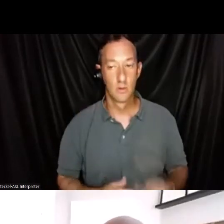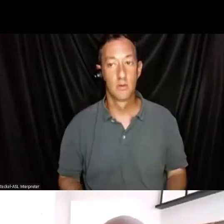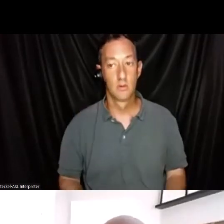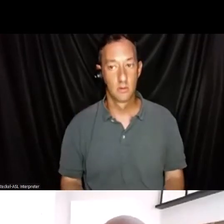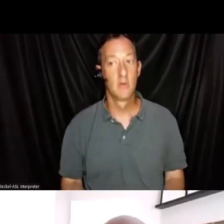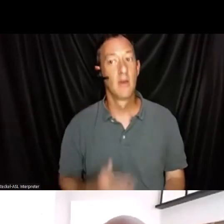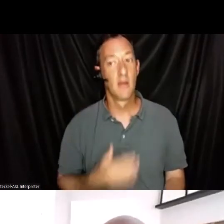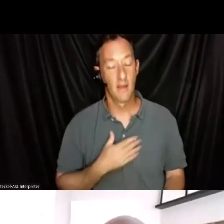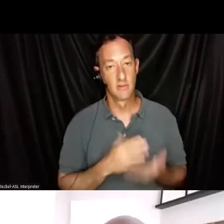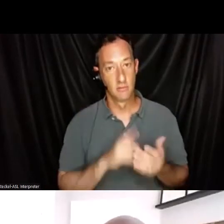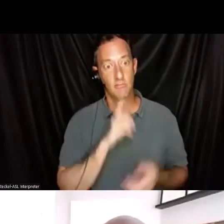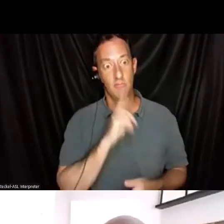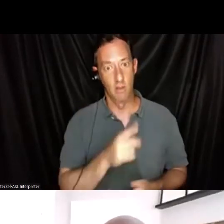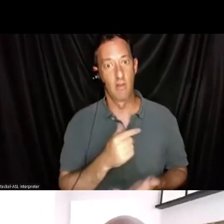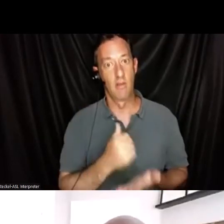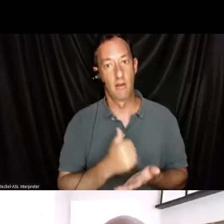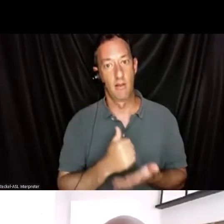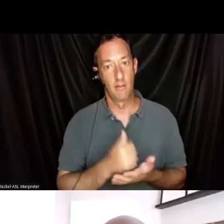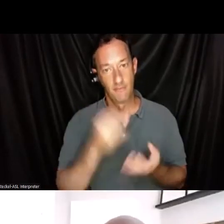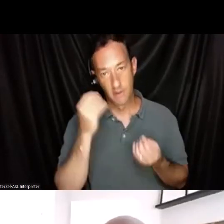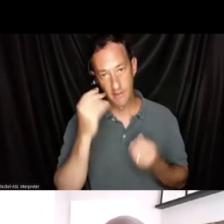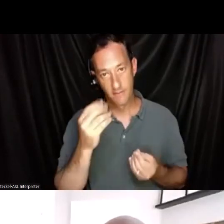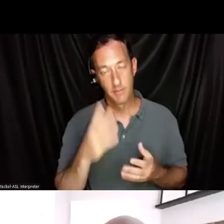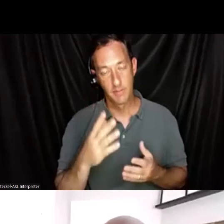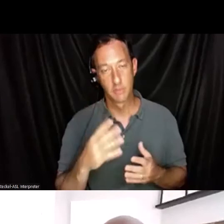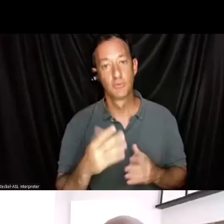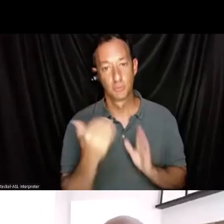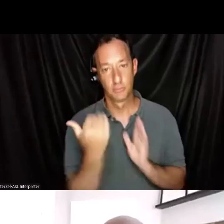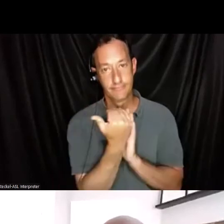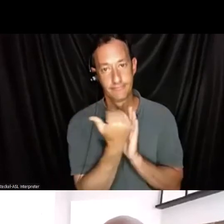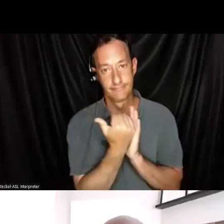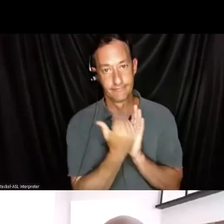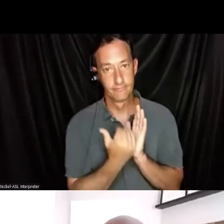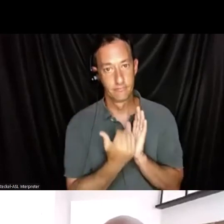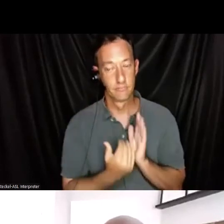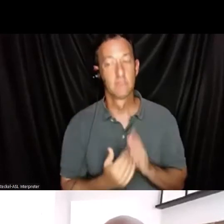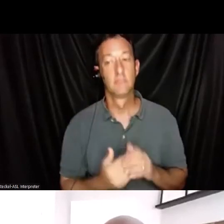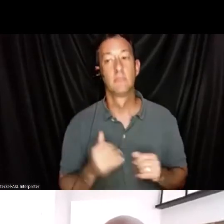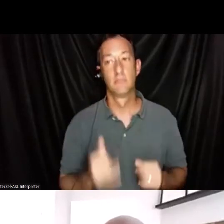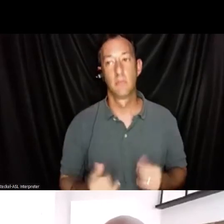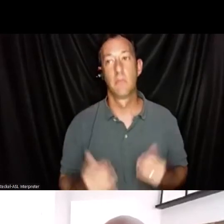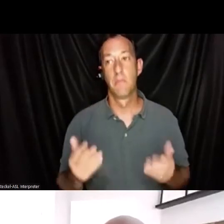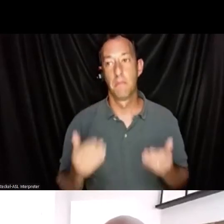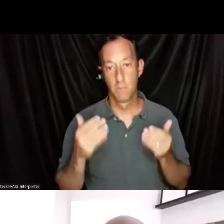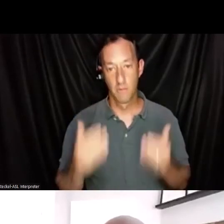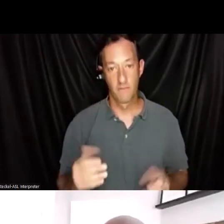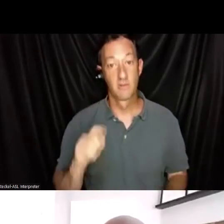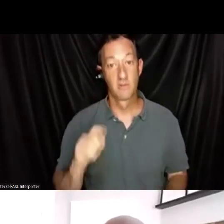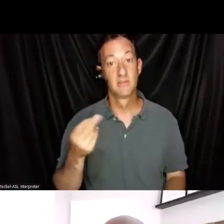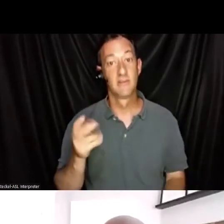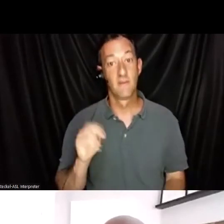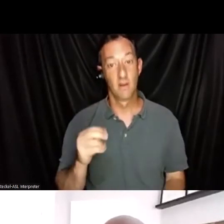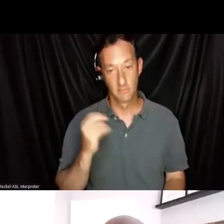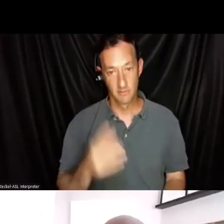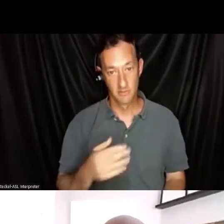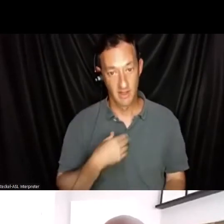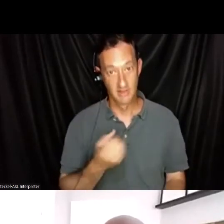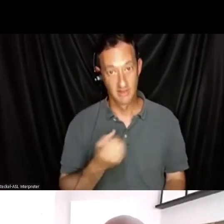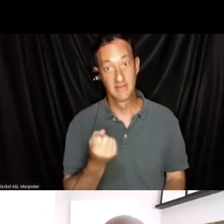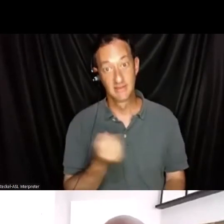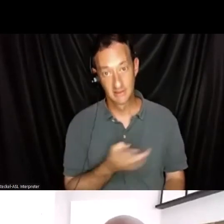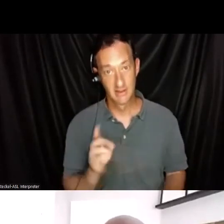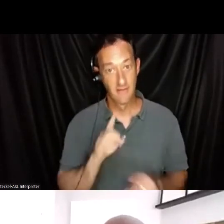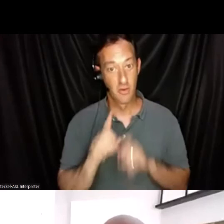some incredibly helpful information in it. So we will move on. And Stefan, we actually had several questions for